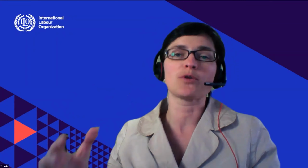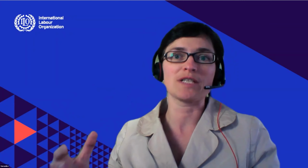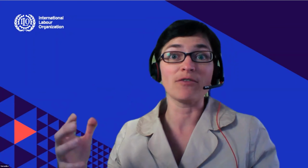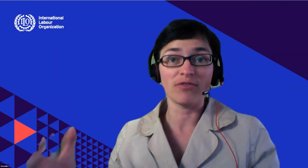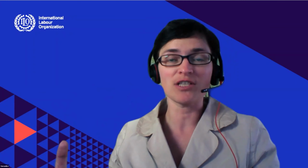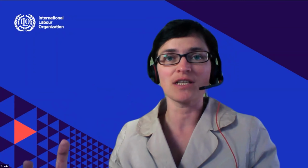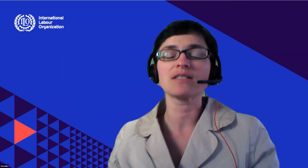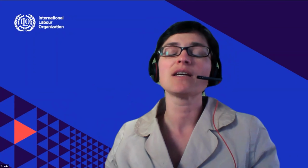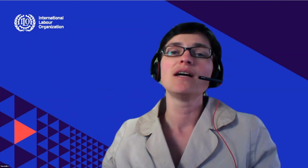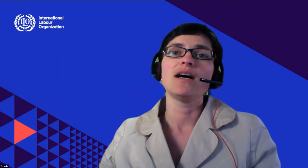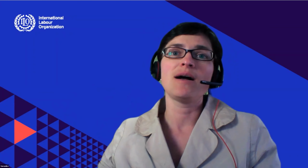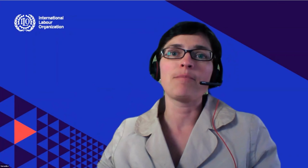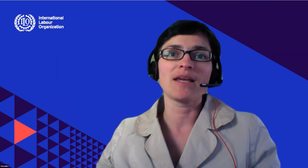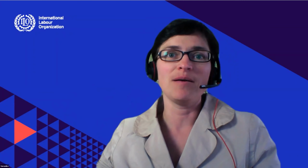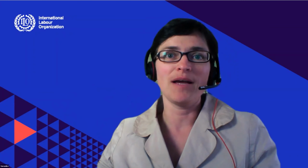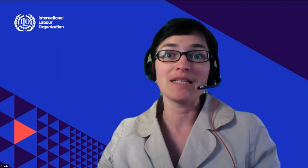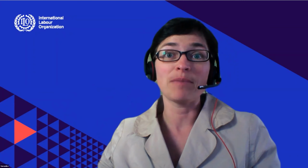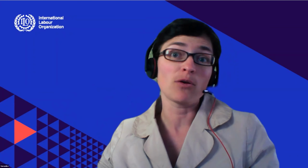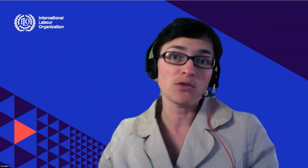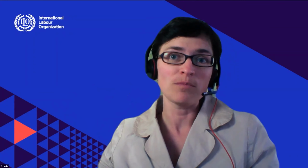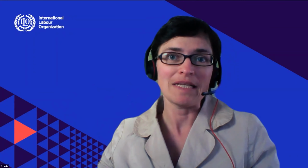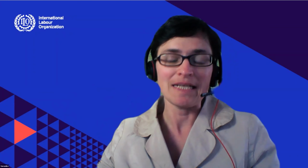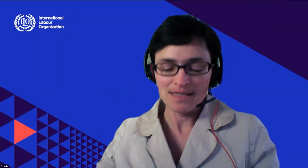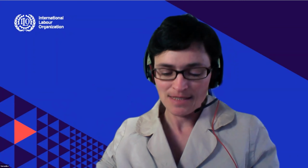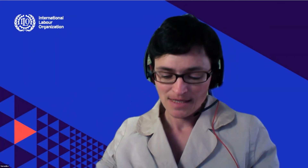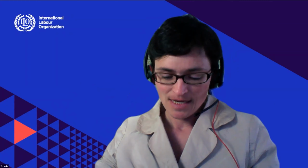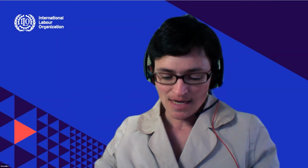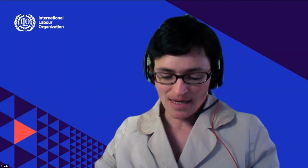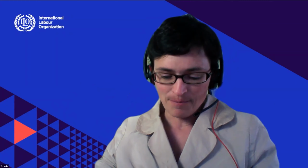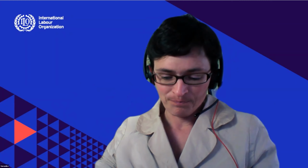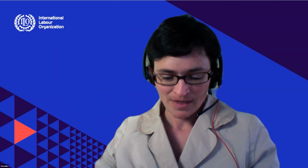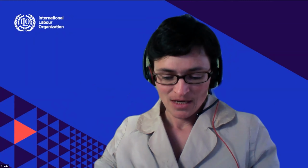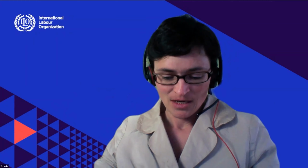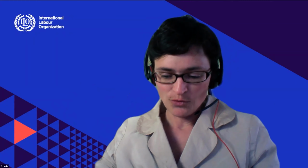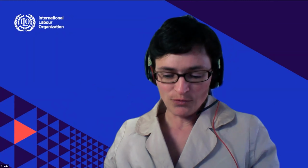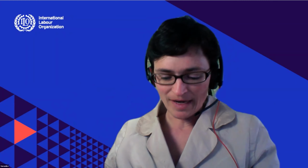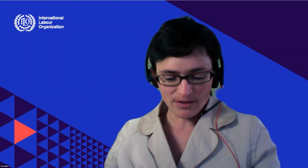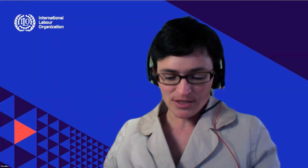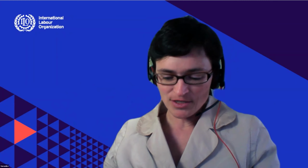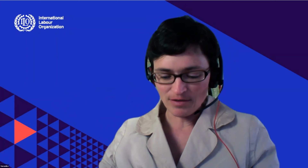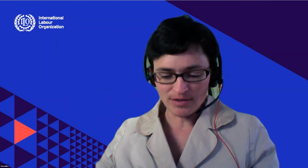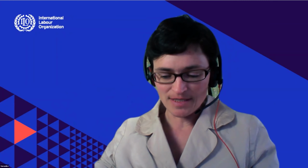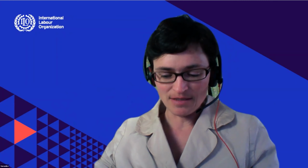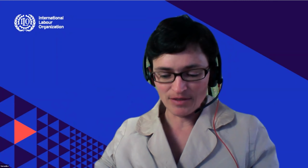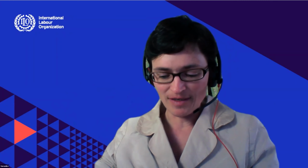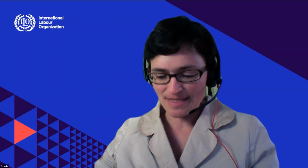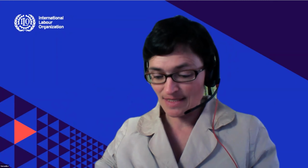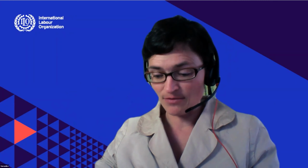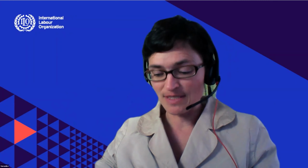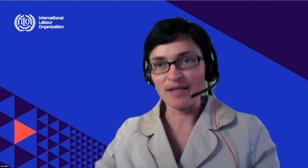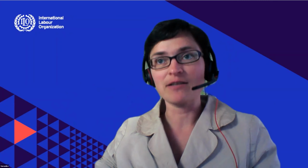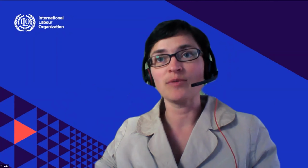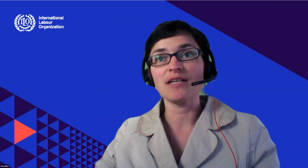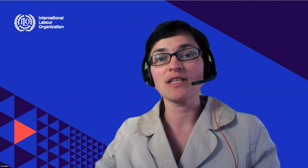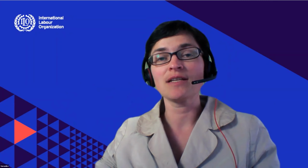ensure support is efficient but also meet needs. To finally, questions around assistive devices